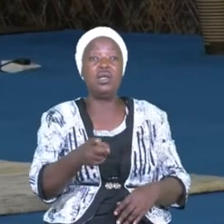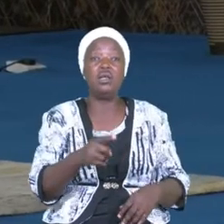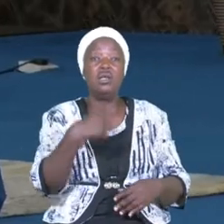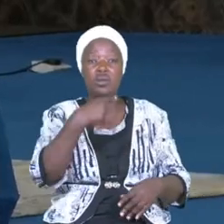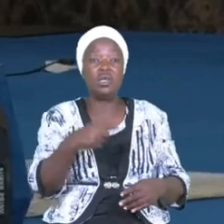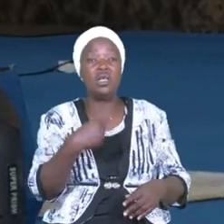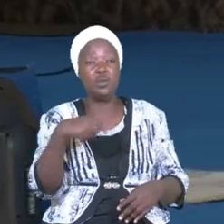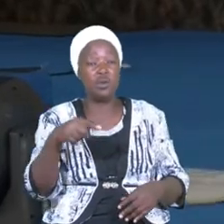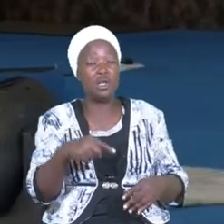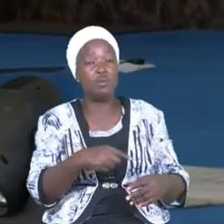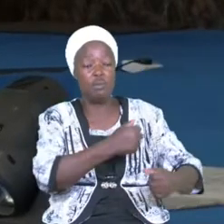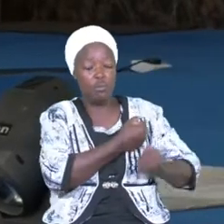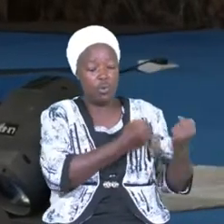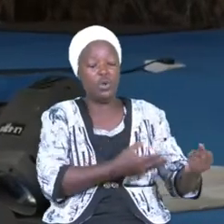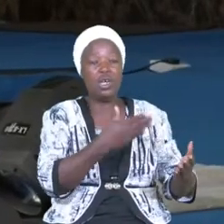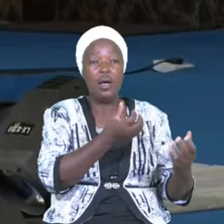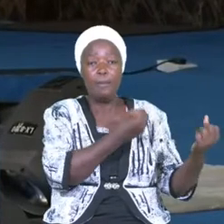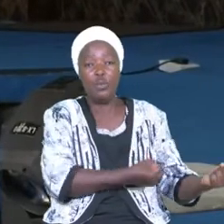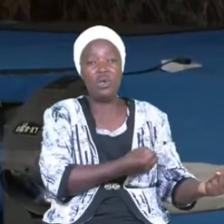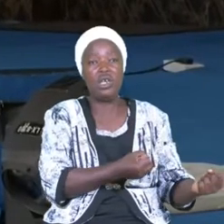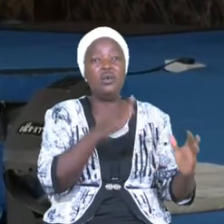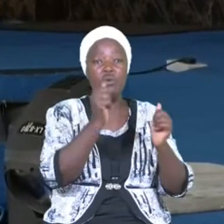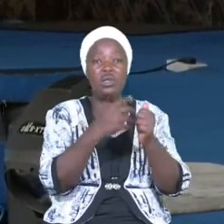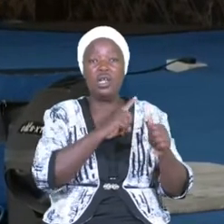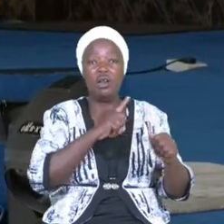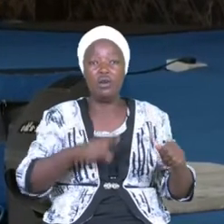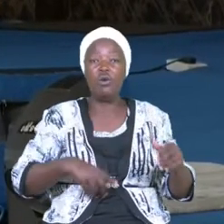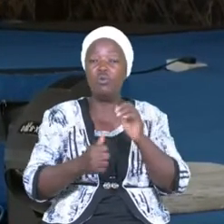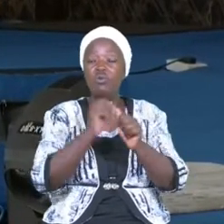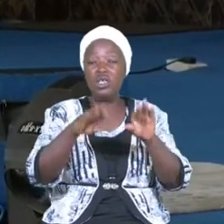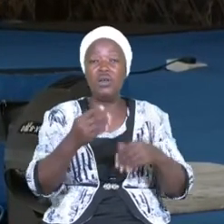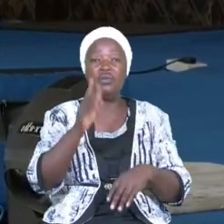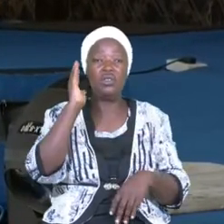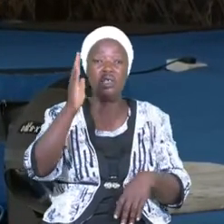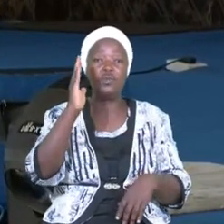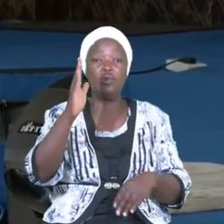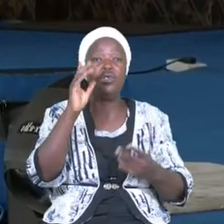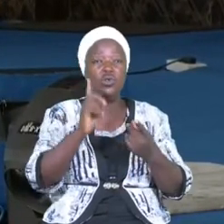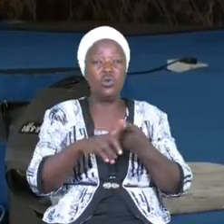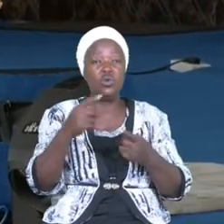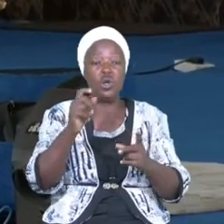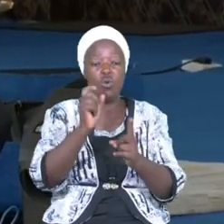which gave testimony unto the word of his grace,